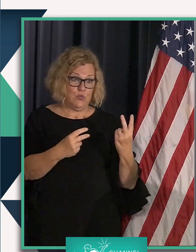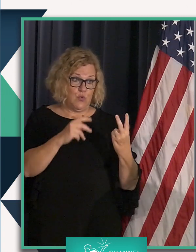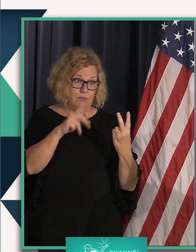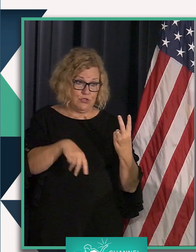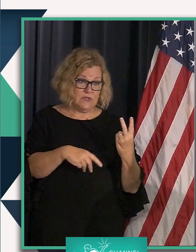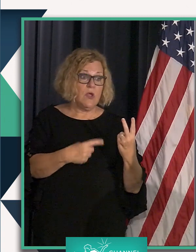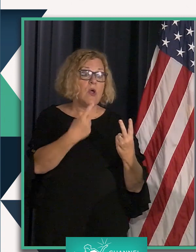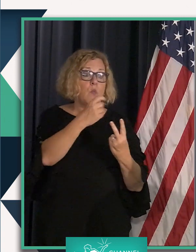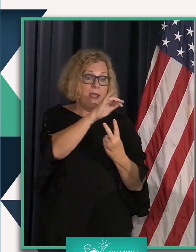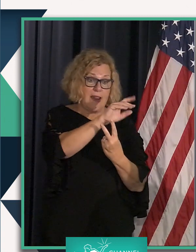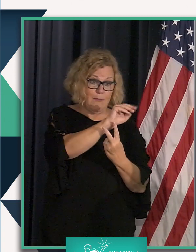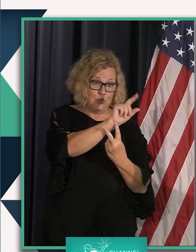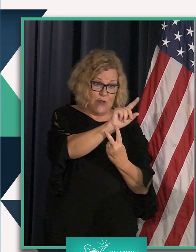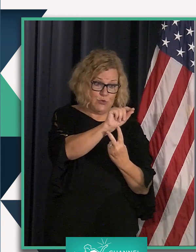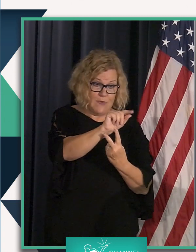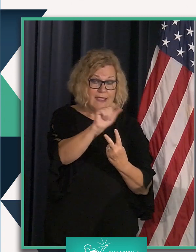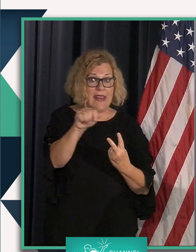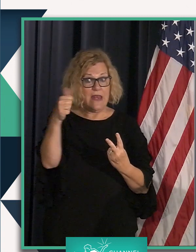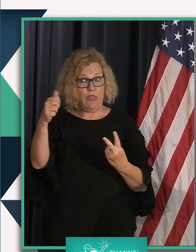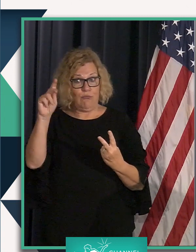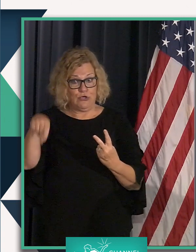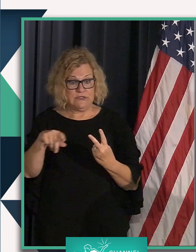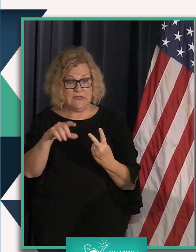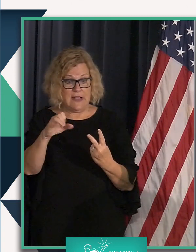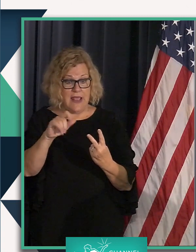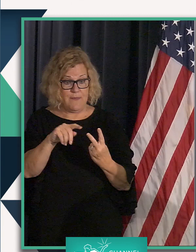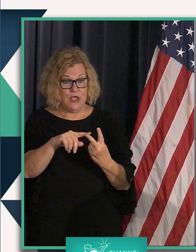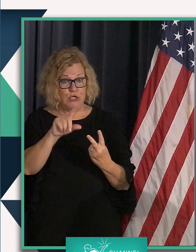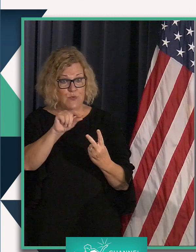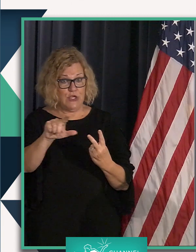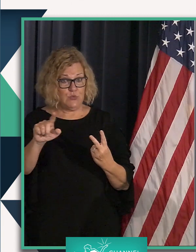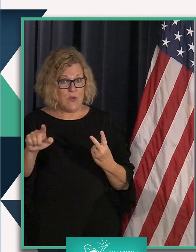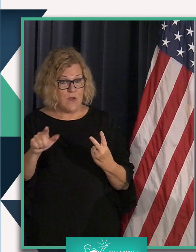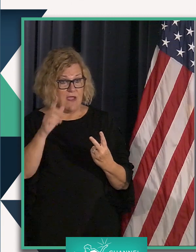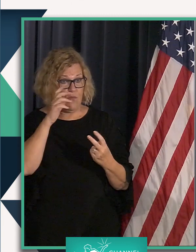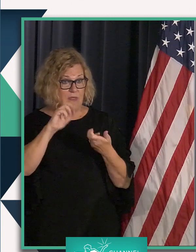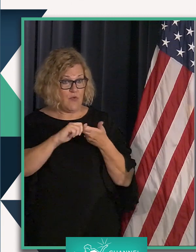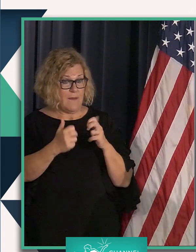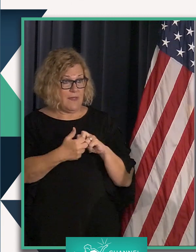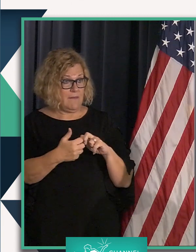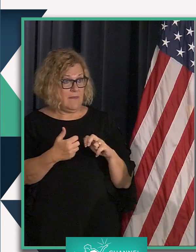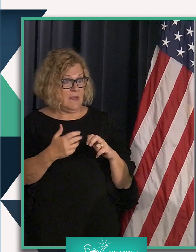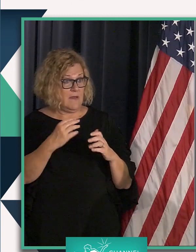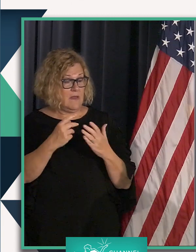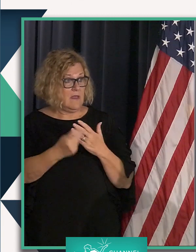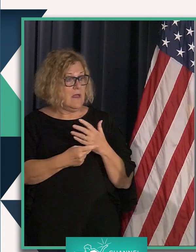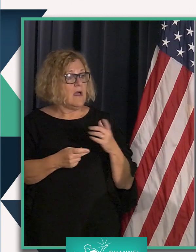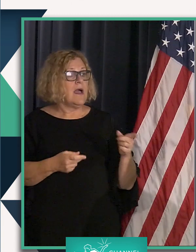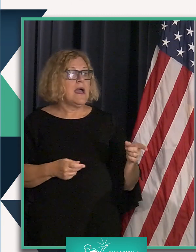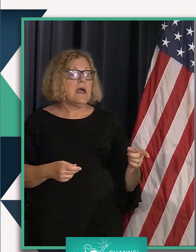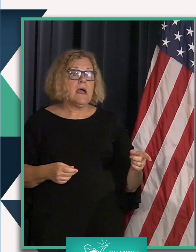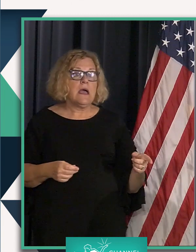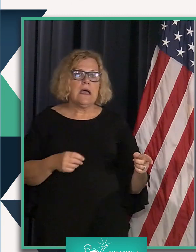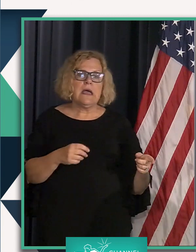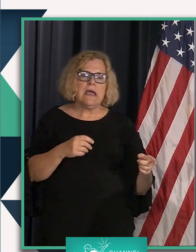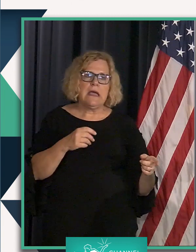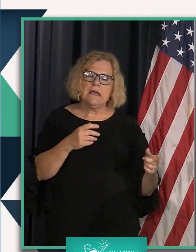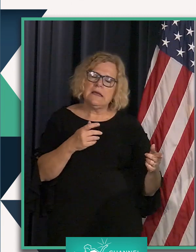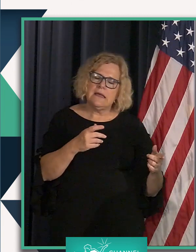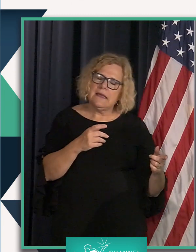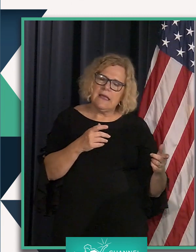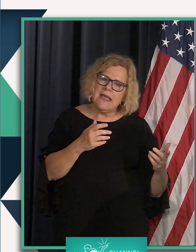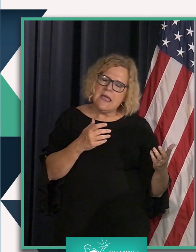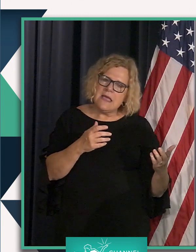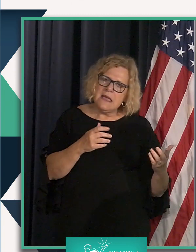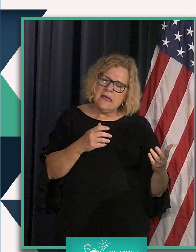person claimed 2020 and another one claimed 21, would that create any other problem for this program? Not in theory it won't, but